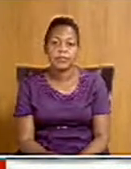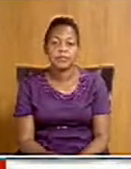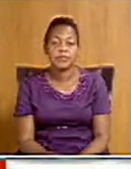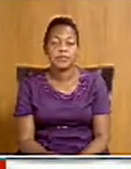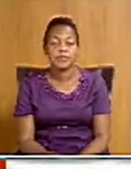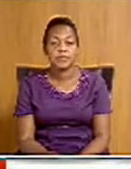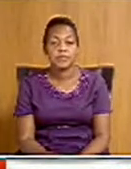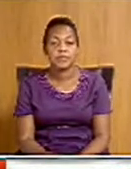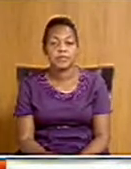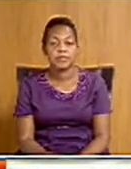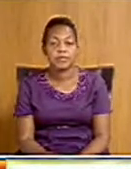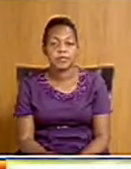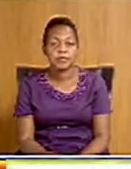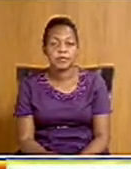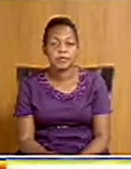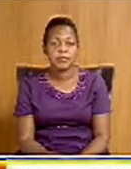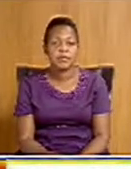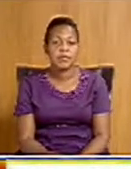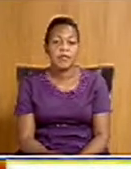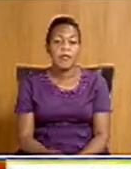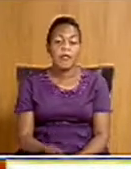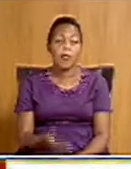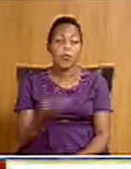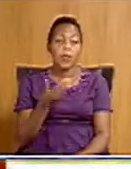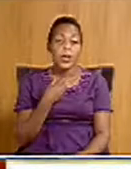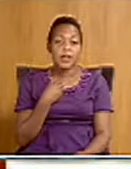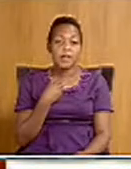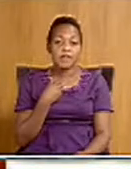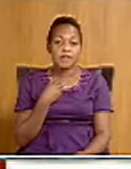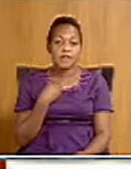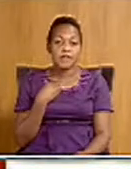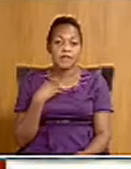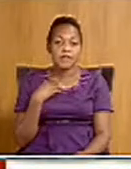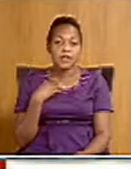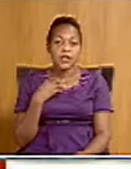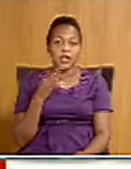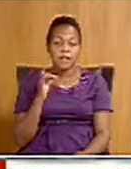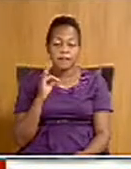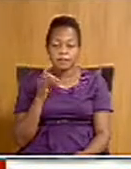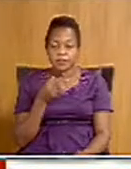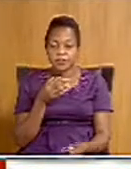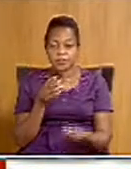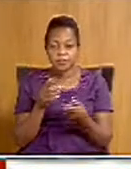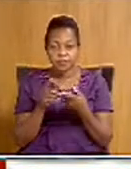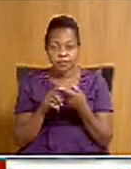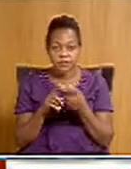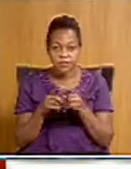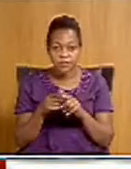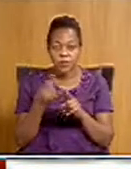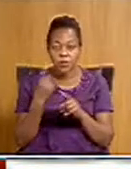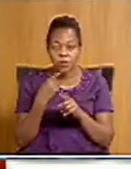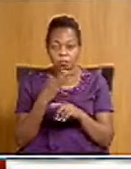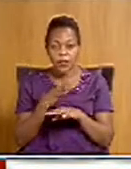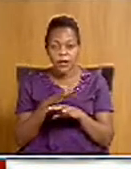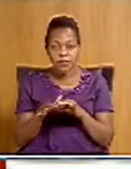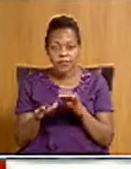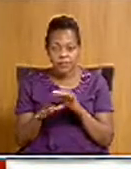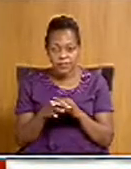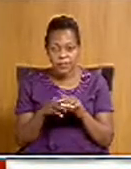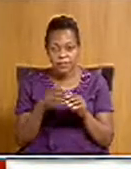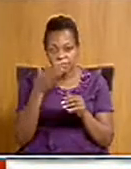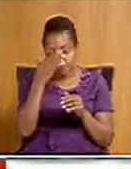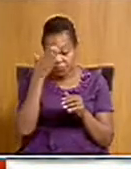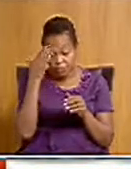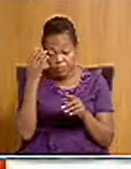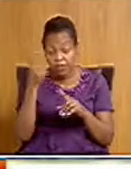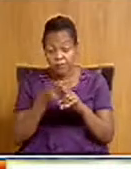There is a French phrase that I have never forgotten since my aborted attempt to